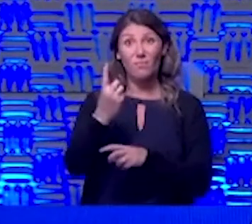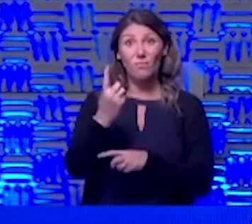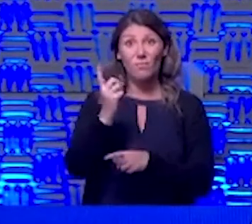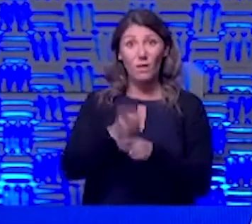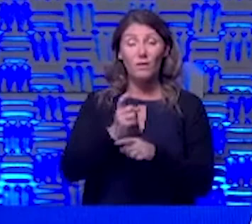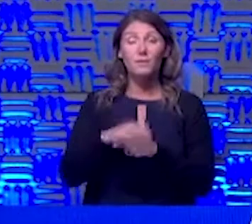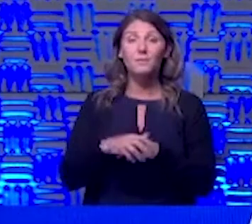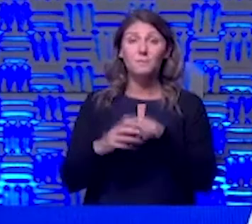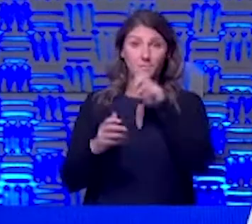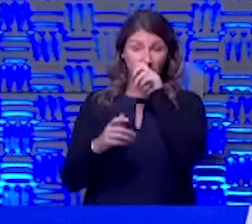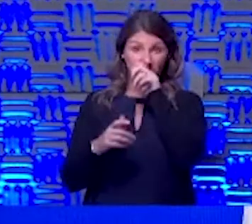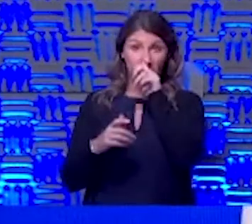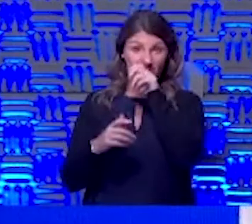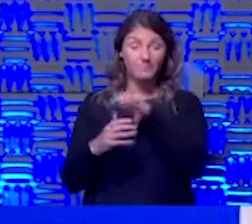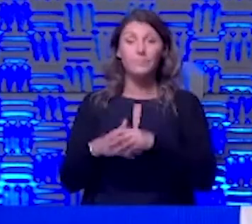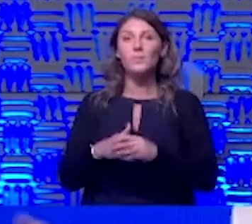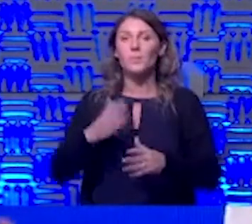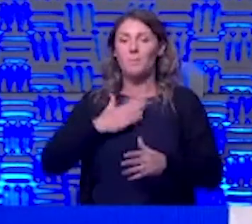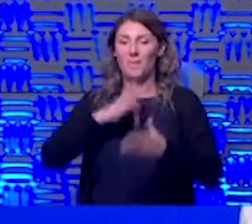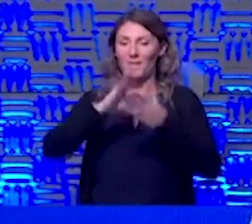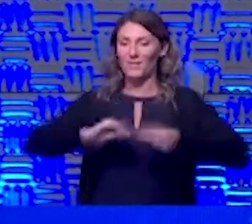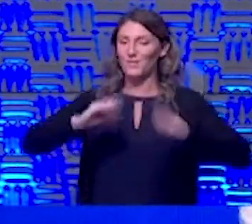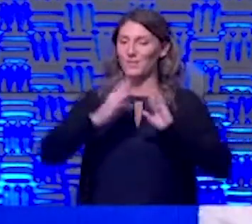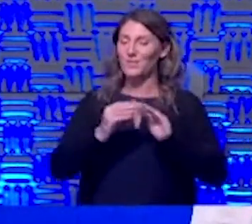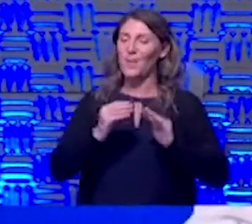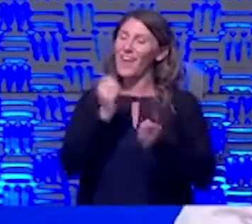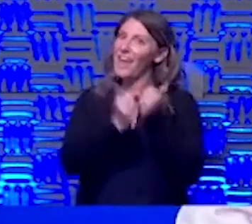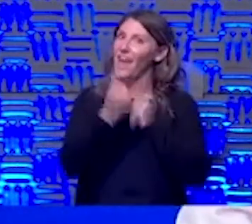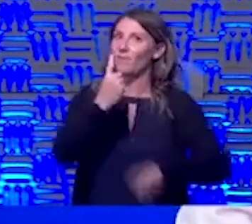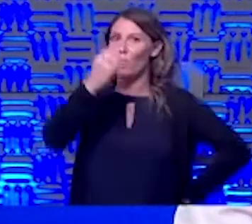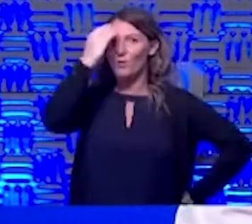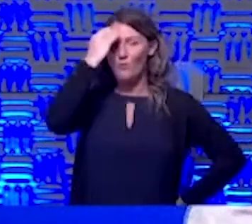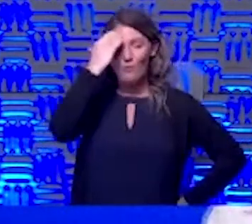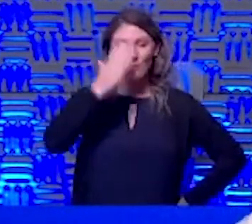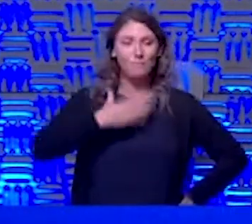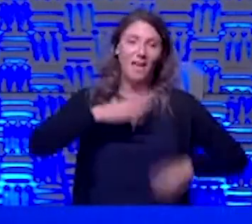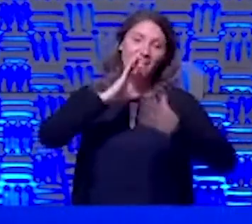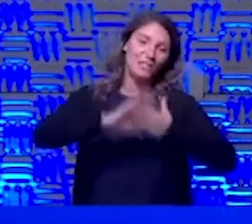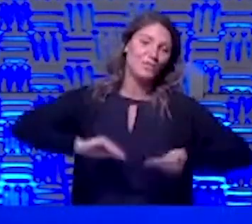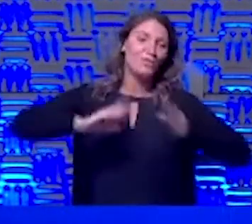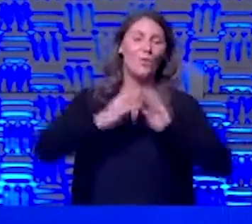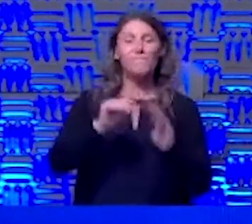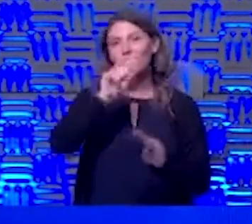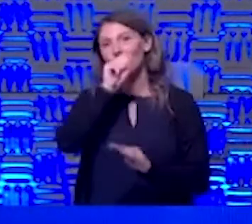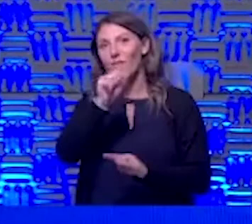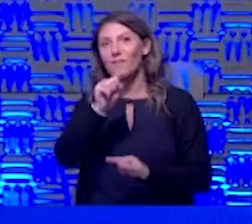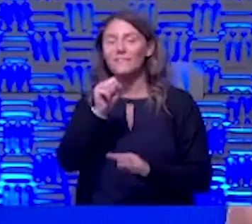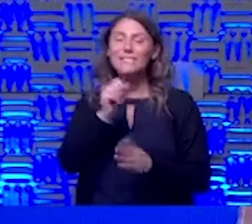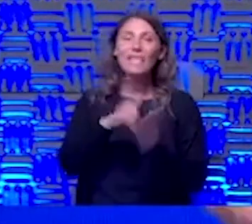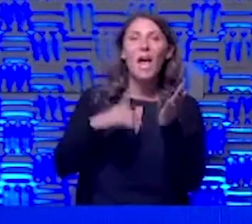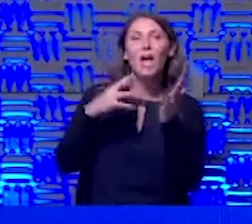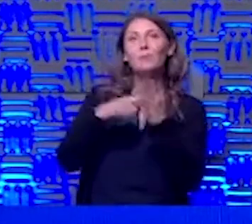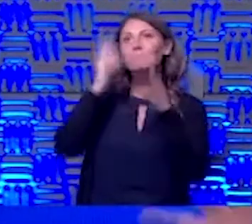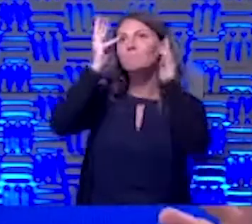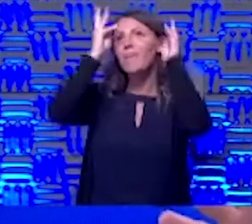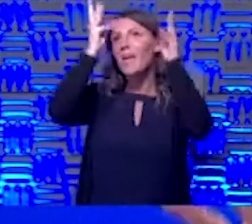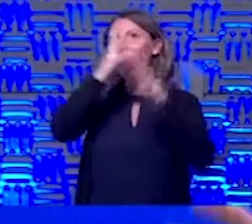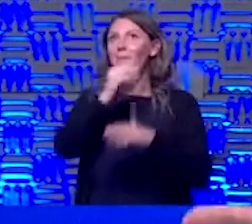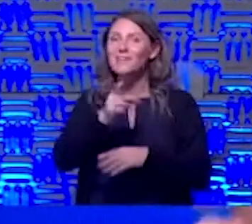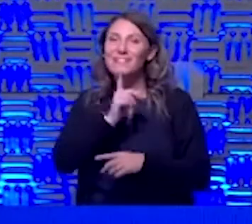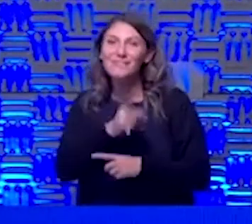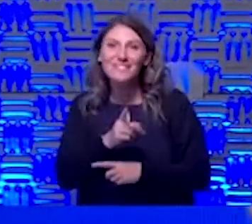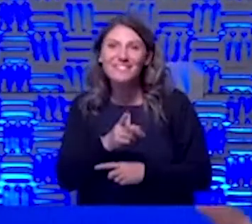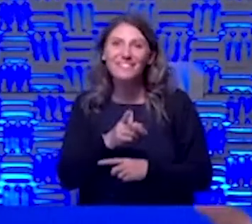it? Okay, so here's my story of the day. Everybody knows I love to tell stories, and sometimes they're made up and sometimes they're real. So we're going to claim that